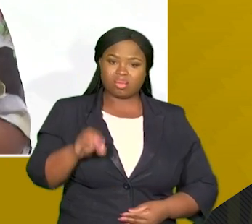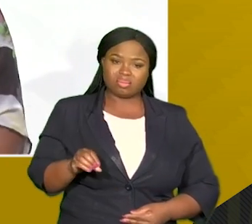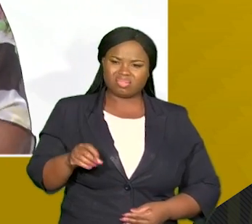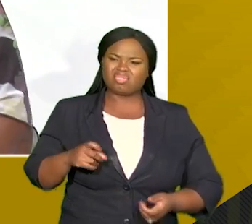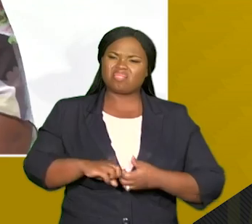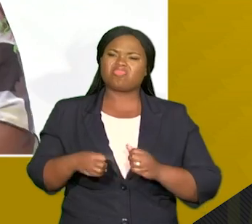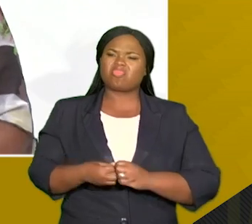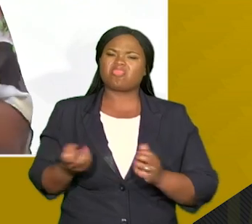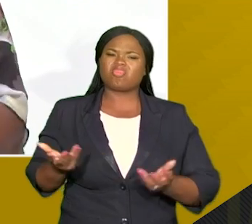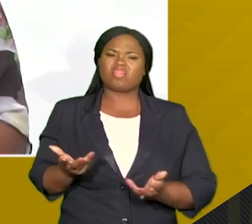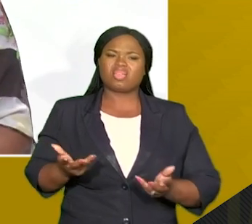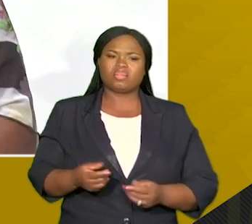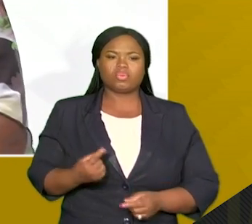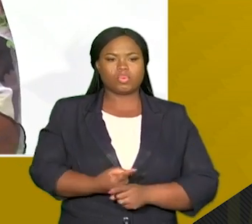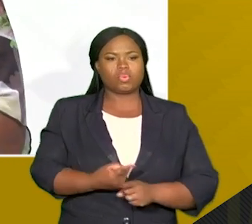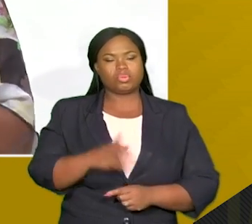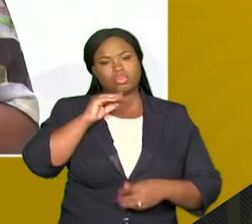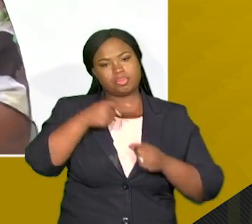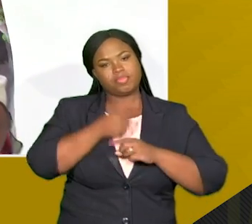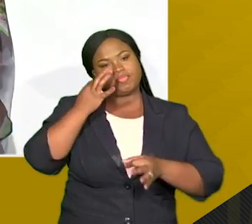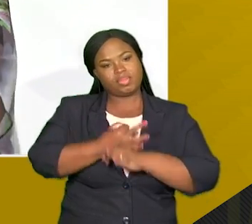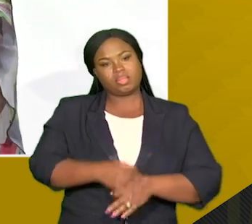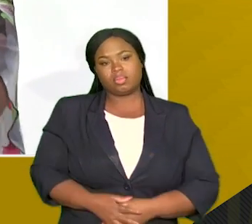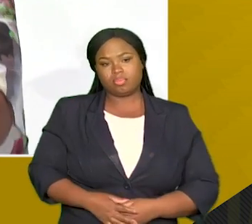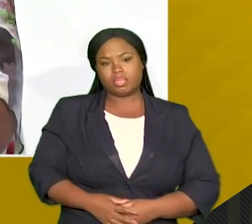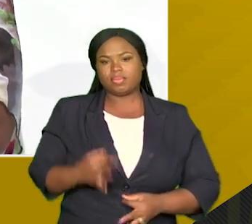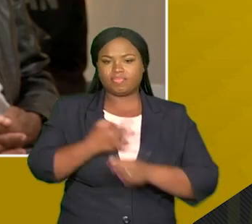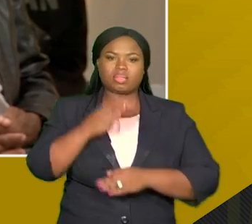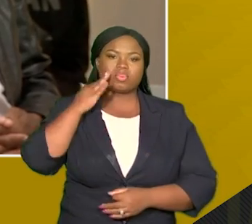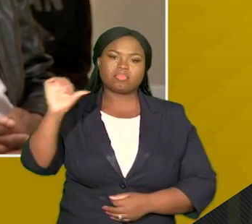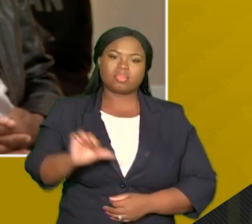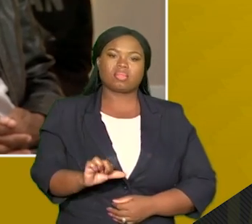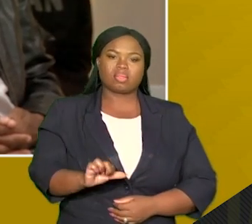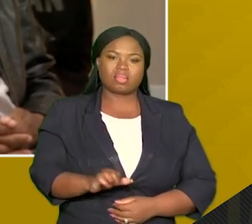what is the problem? He always talk about his father. Can't do Baba ubuya nini?